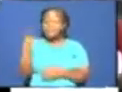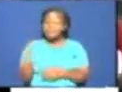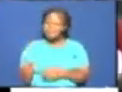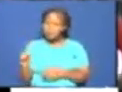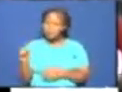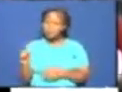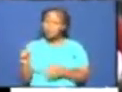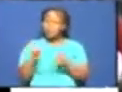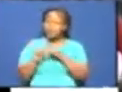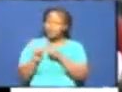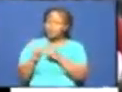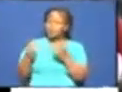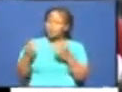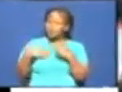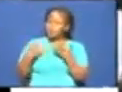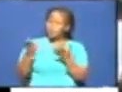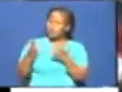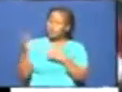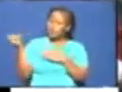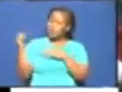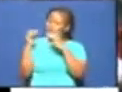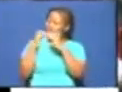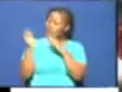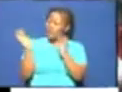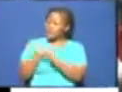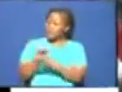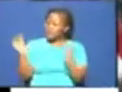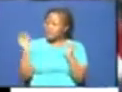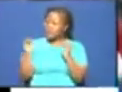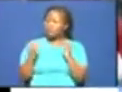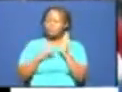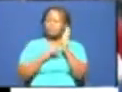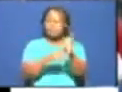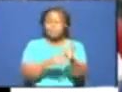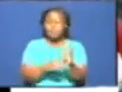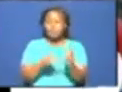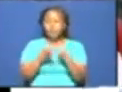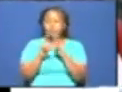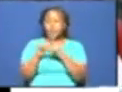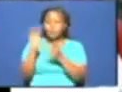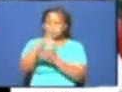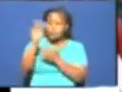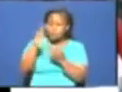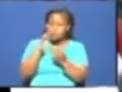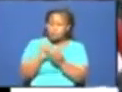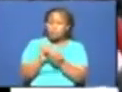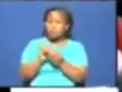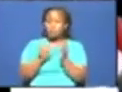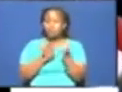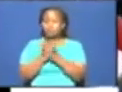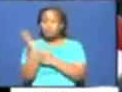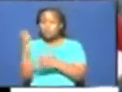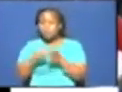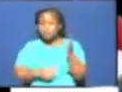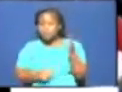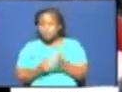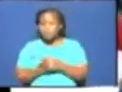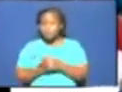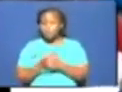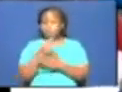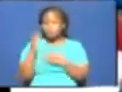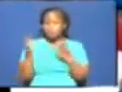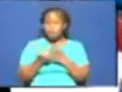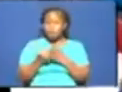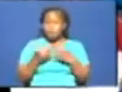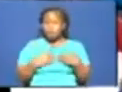the proportional representation. They summarize it in one call: one